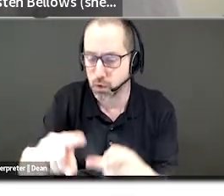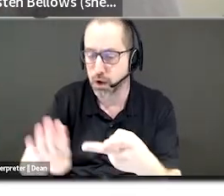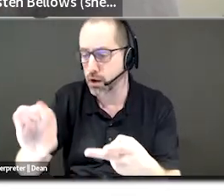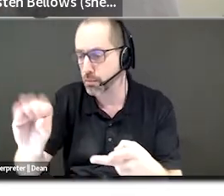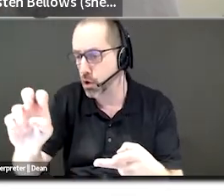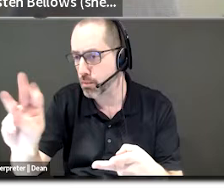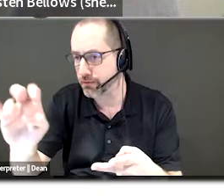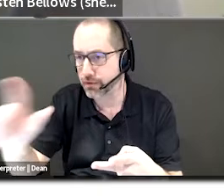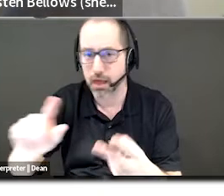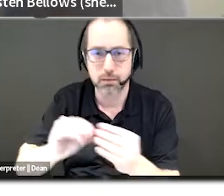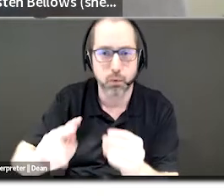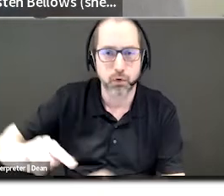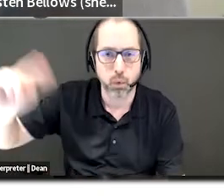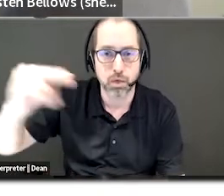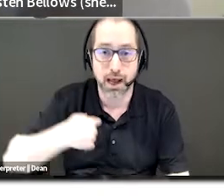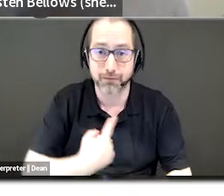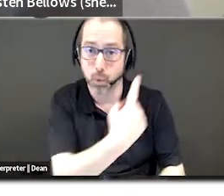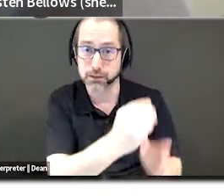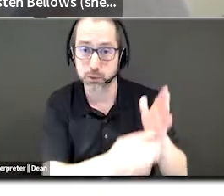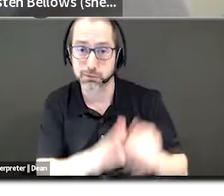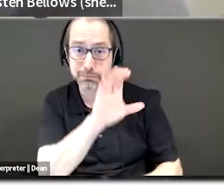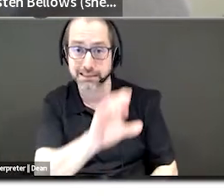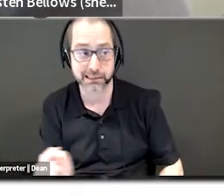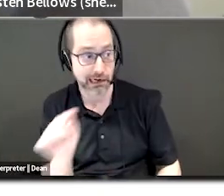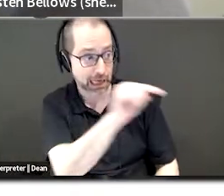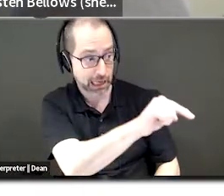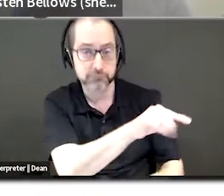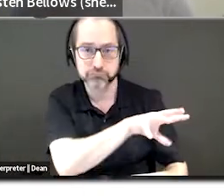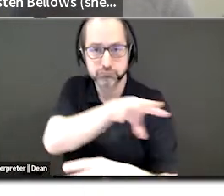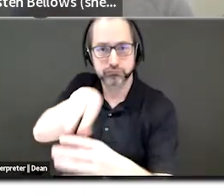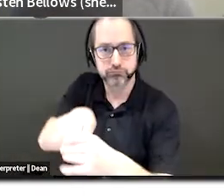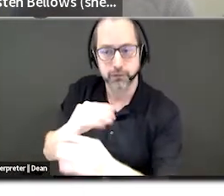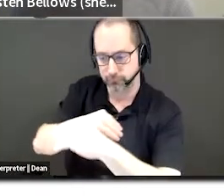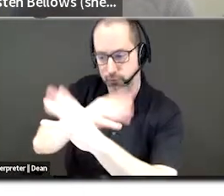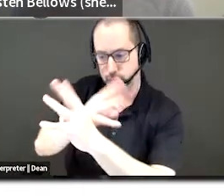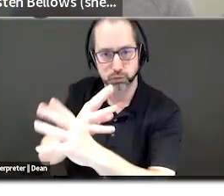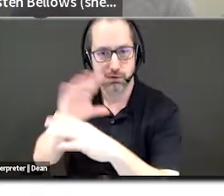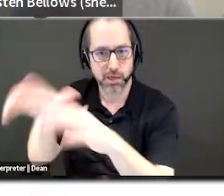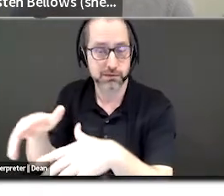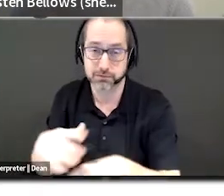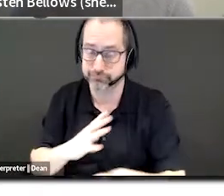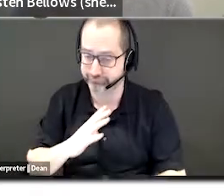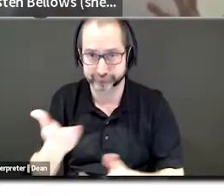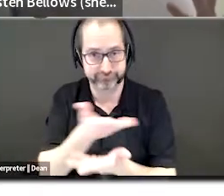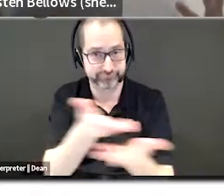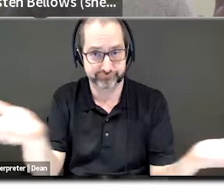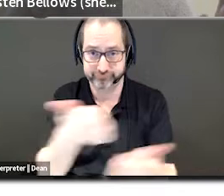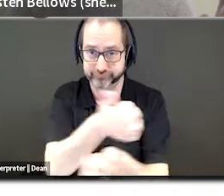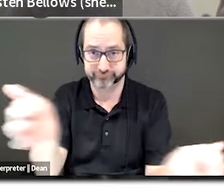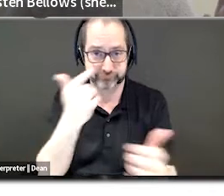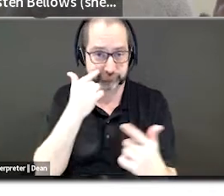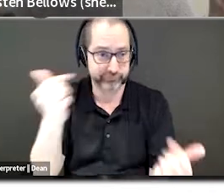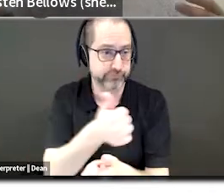have a student out in BC who does our virtual classes. So it's fun. Okay, so the good of